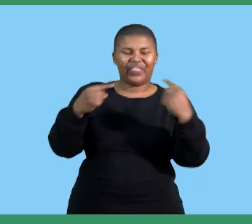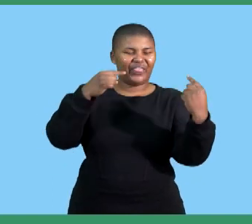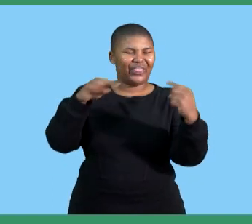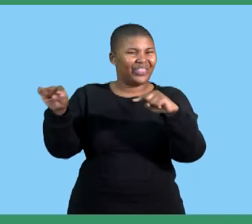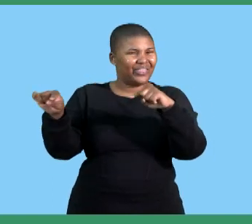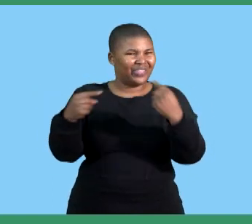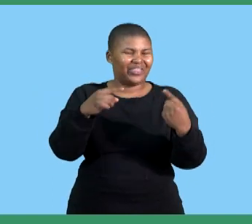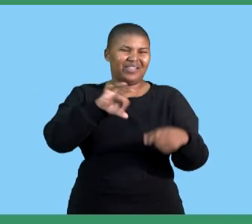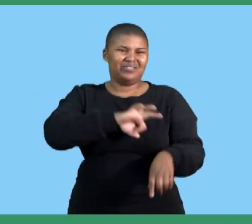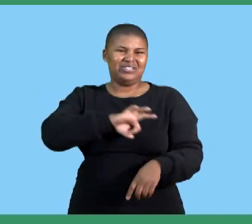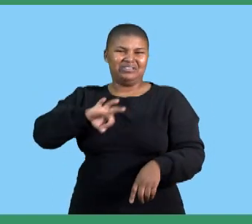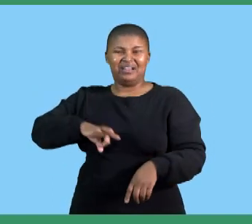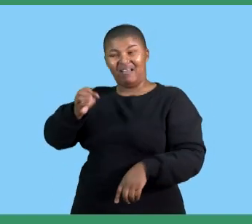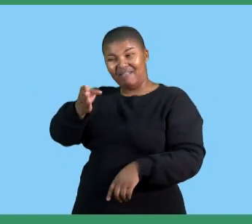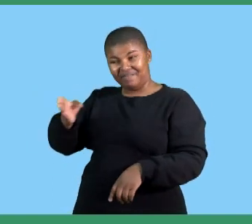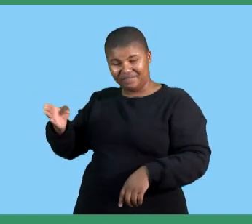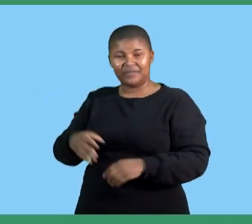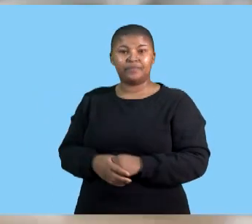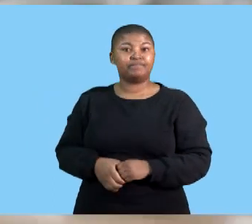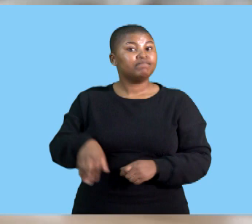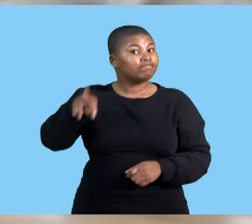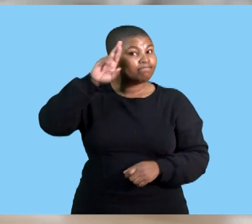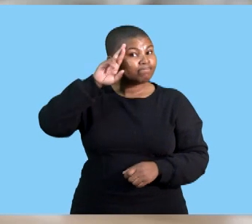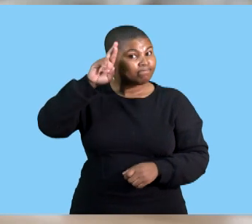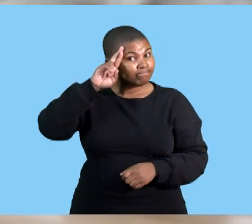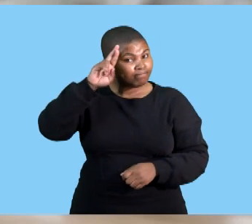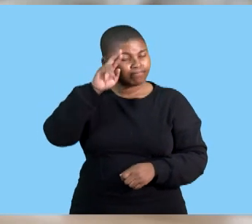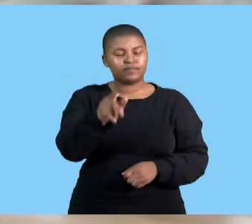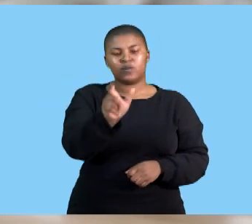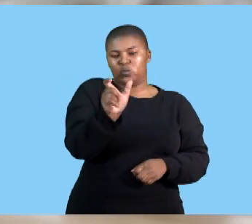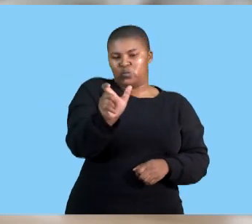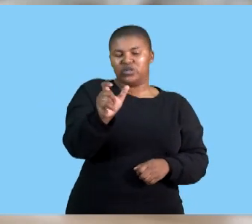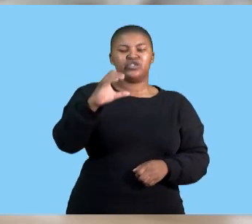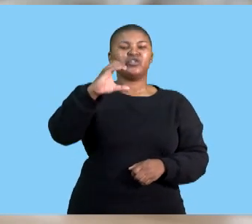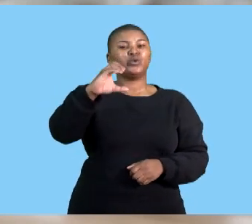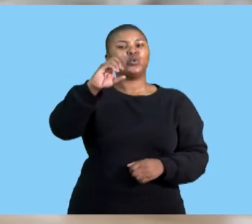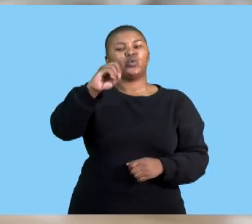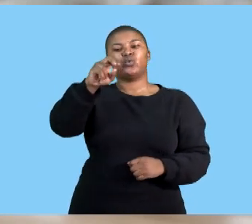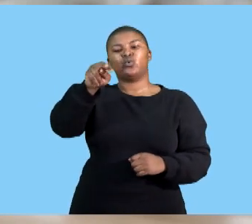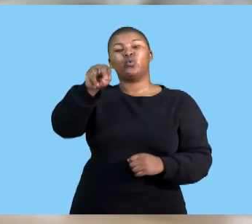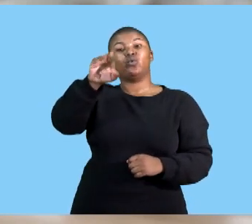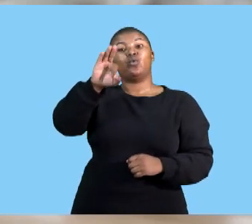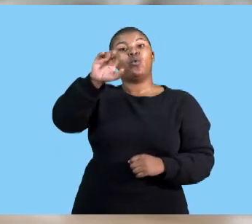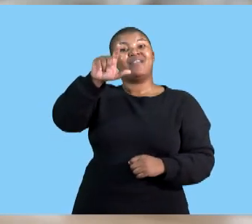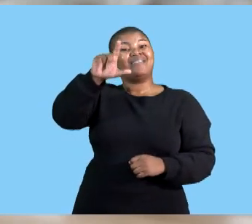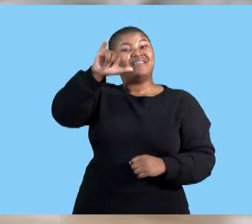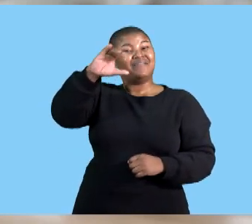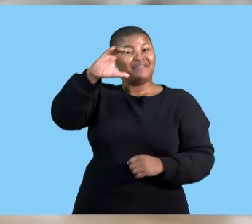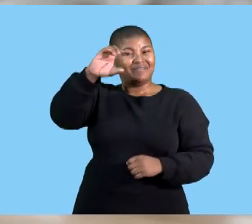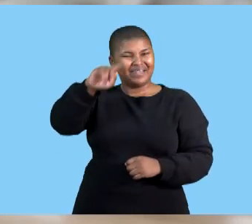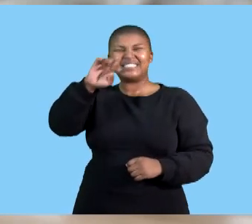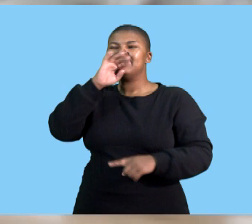employees. Now remember, we have said that conflict is when there is a disagreement between two or more